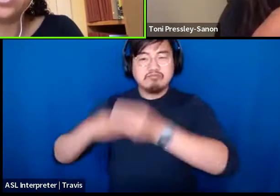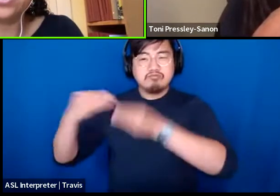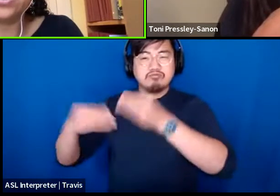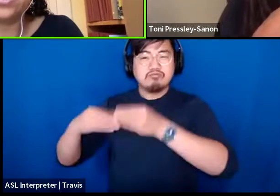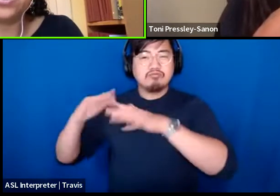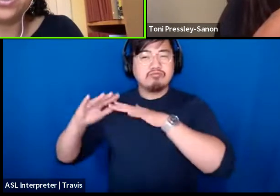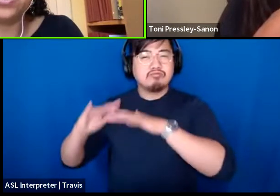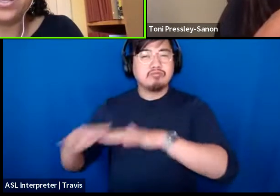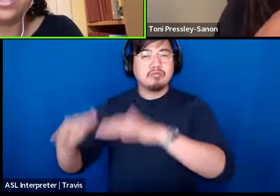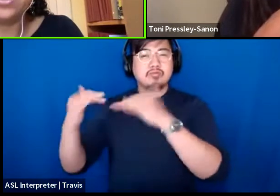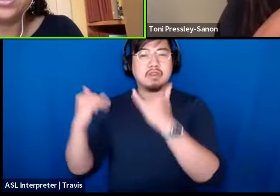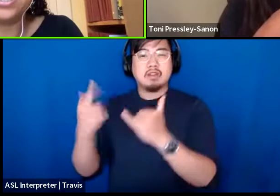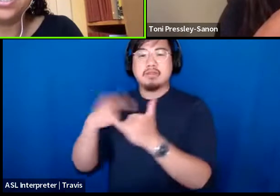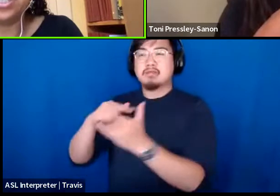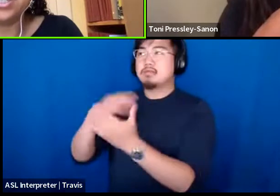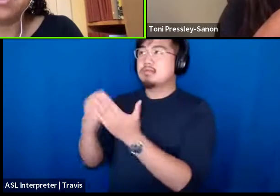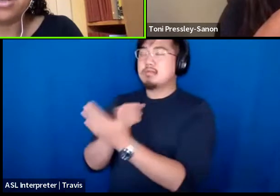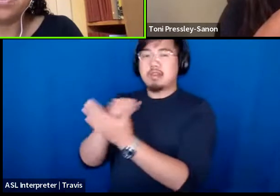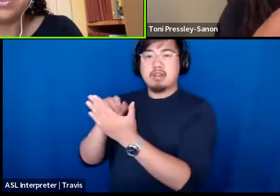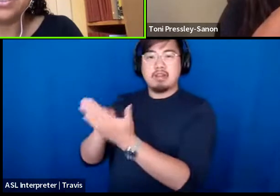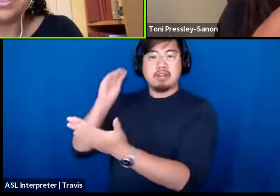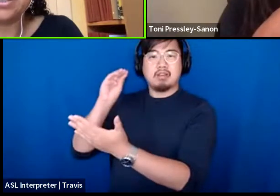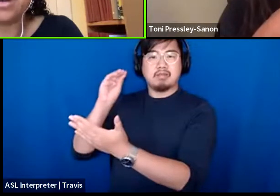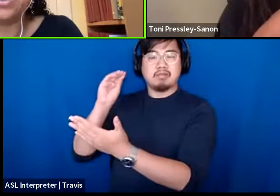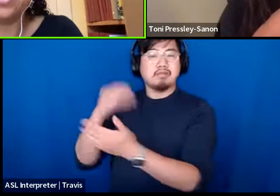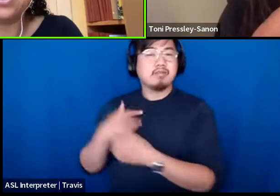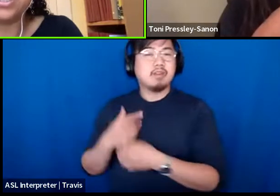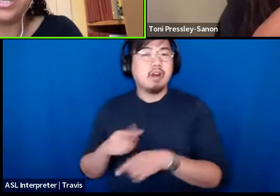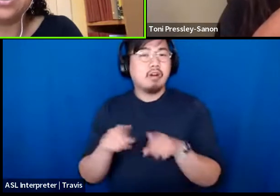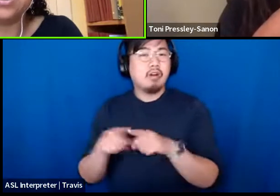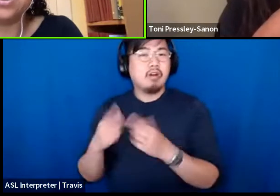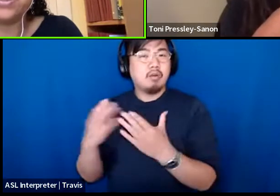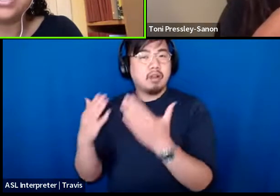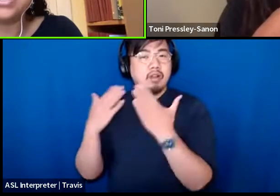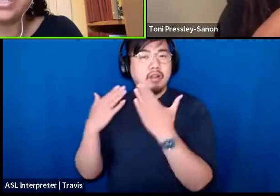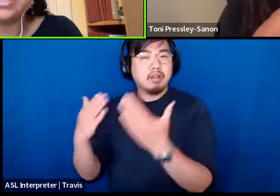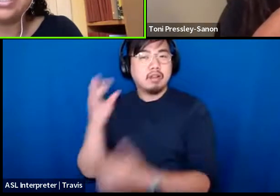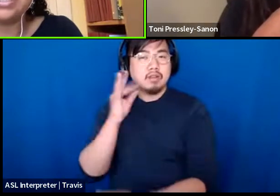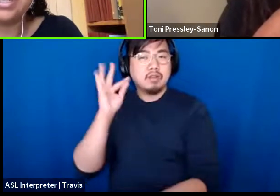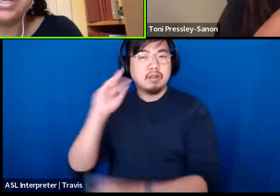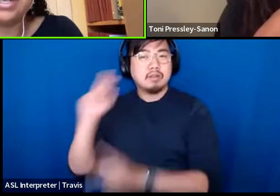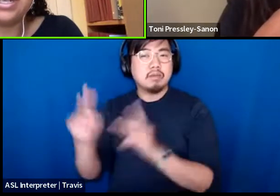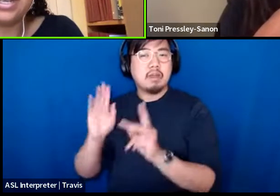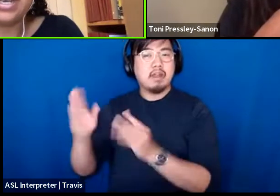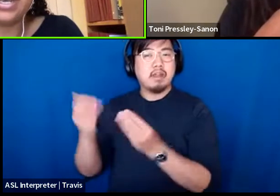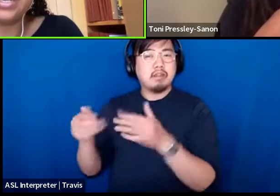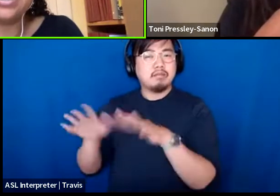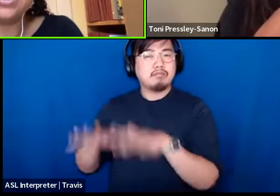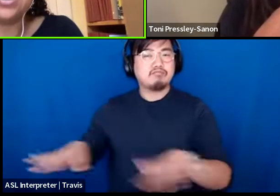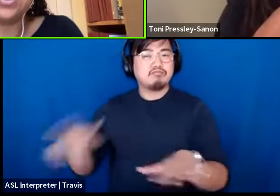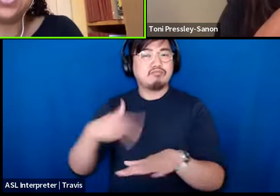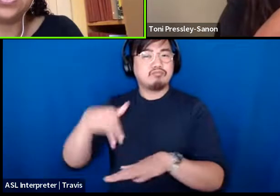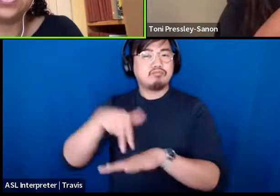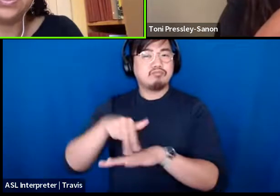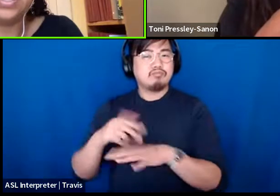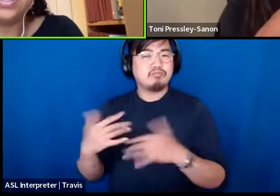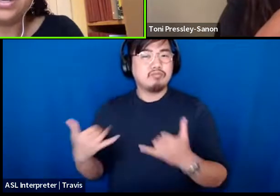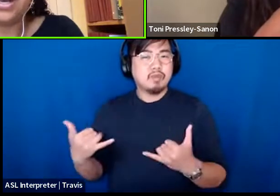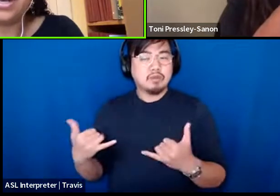And also to honor indigenous peoples upon whose land we stand, and